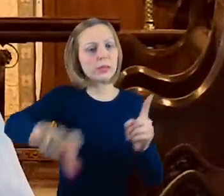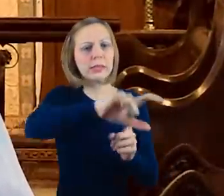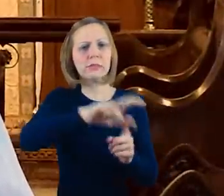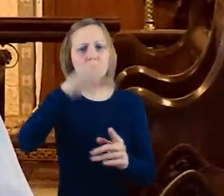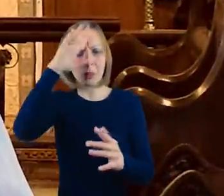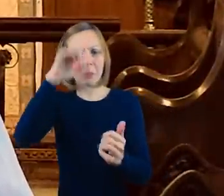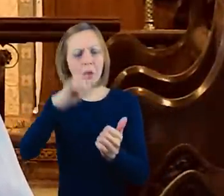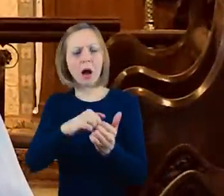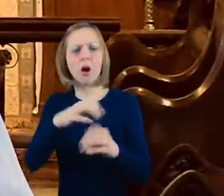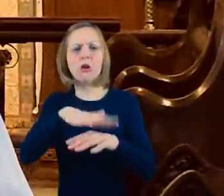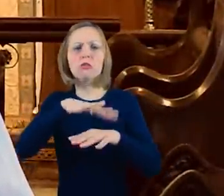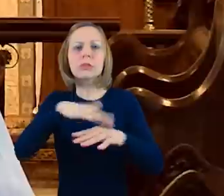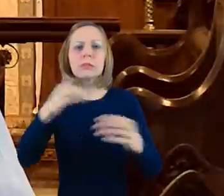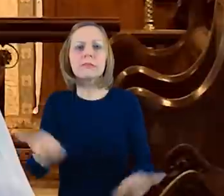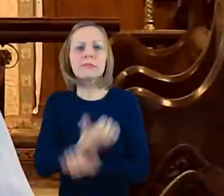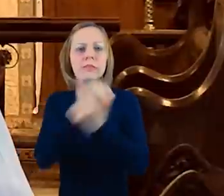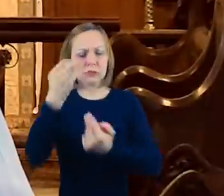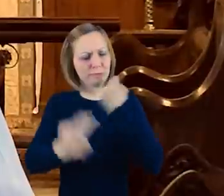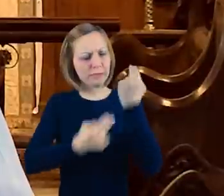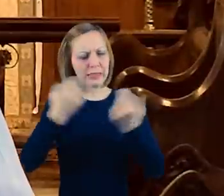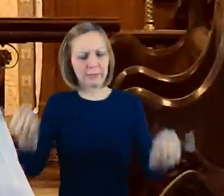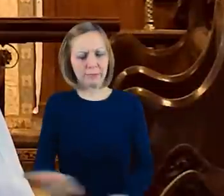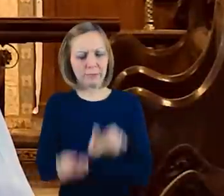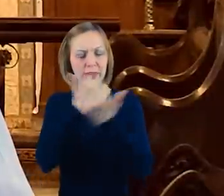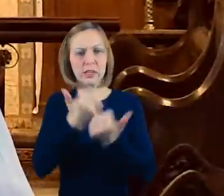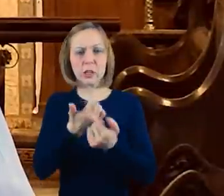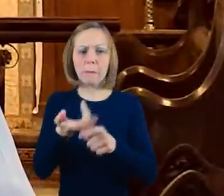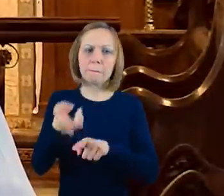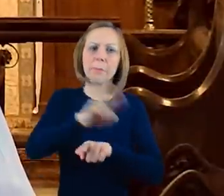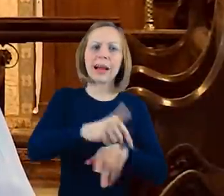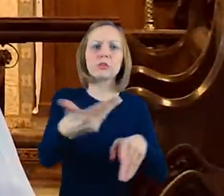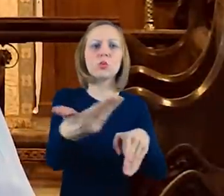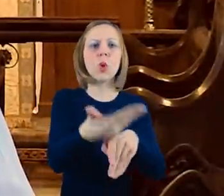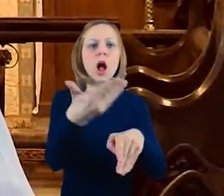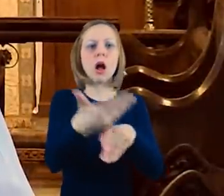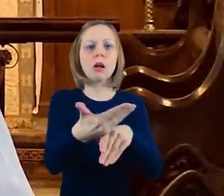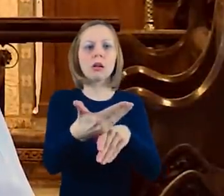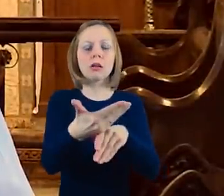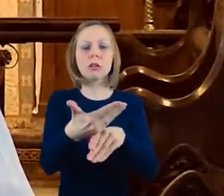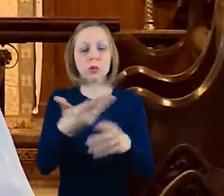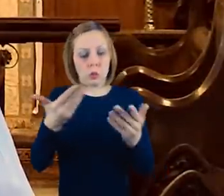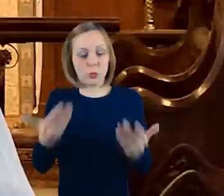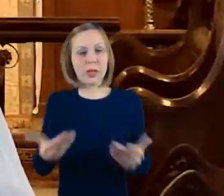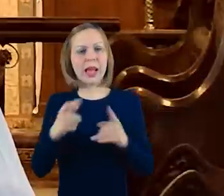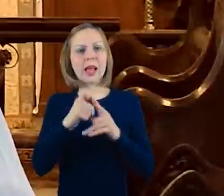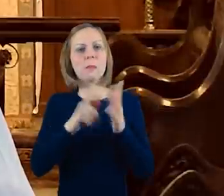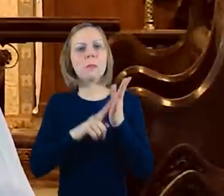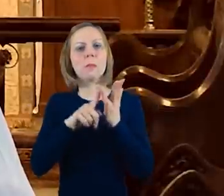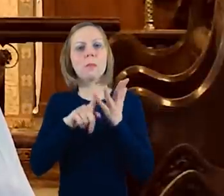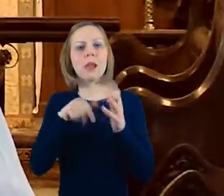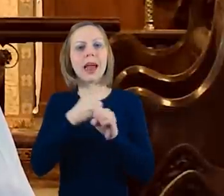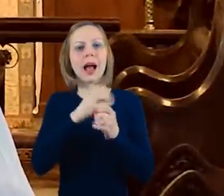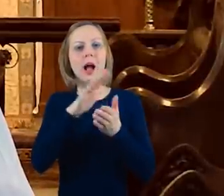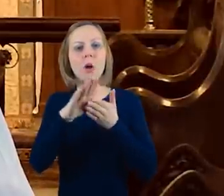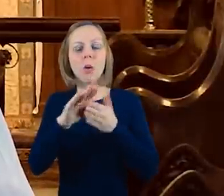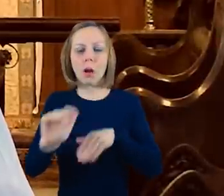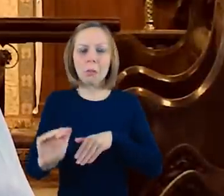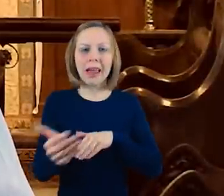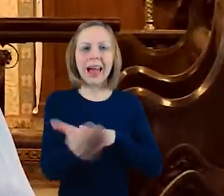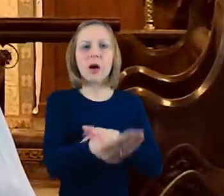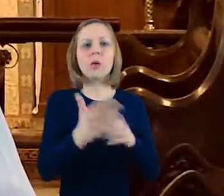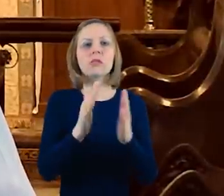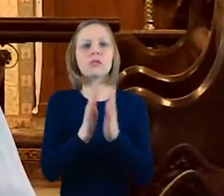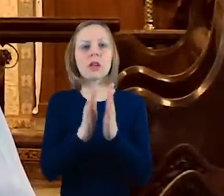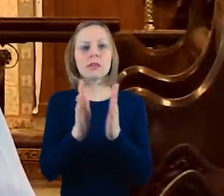the Christmas feast. On this Plough Sunday, we will be thinking about and praying for those who work on the